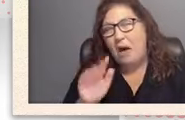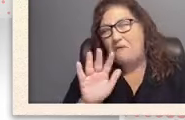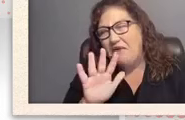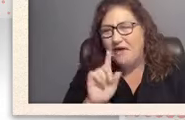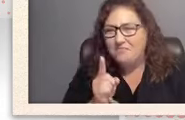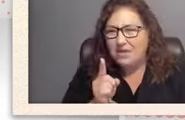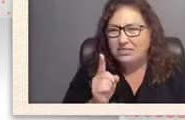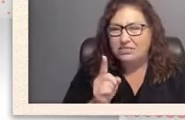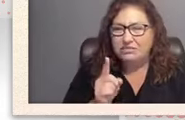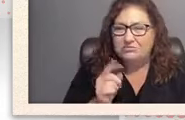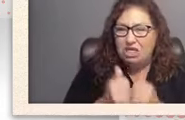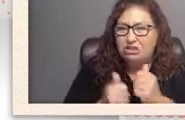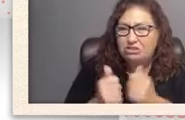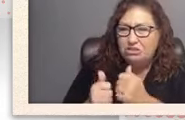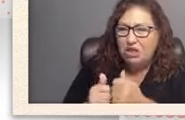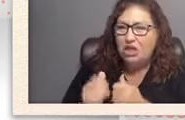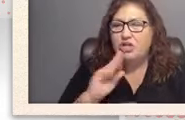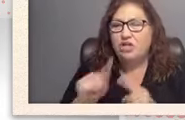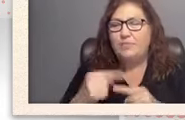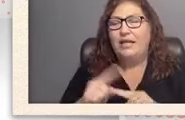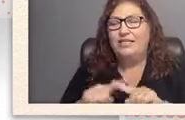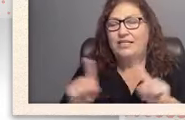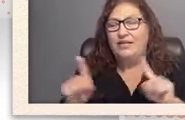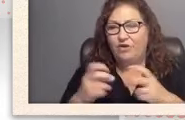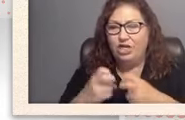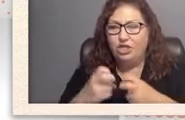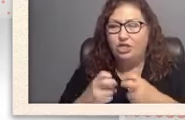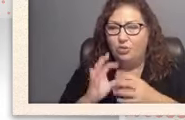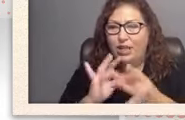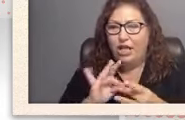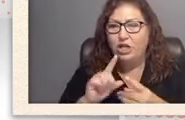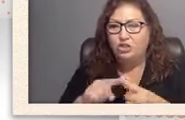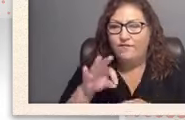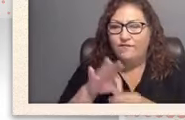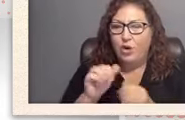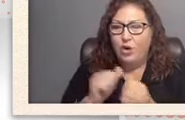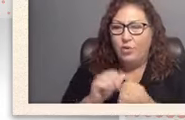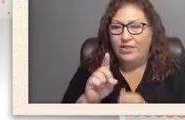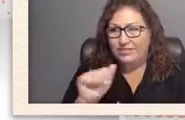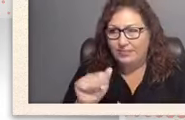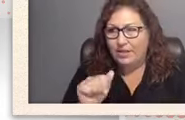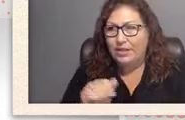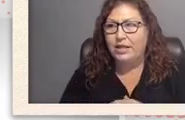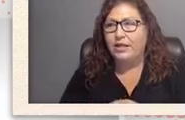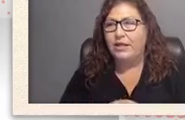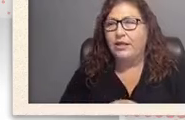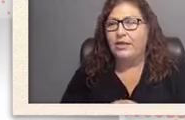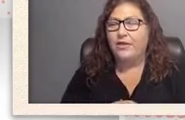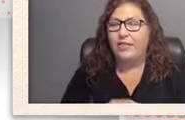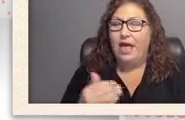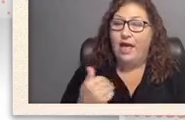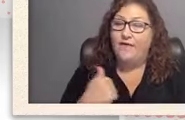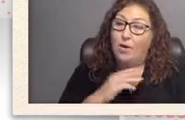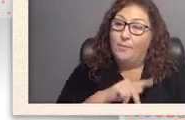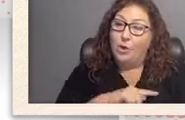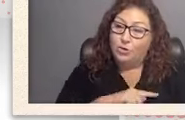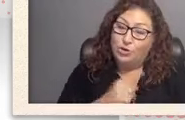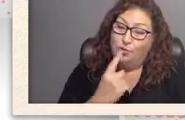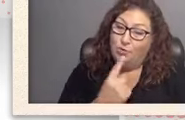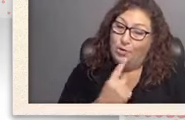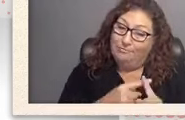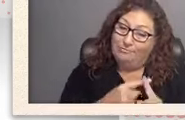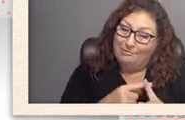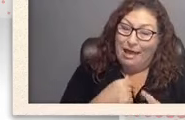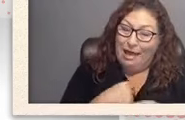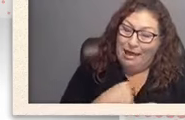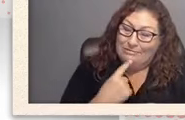talks about a different issue related to voting with a disability. Here's a personal plug for one of my disability heroes. The